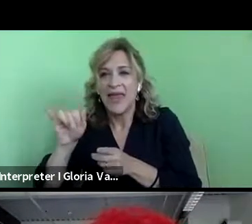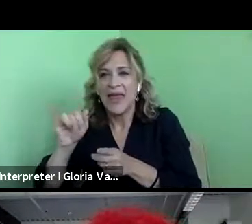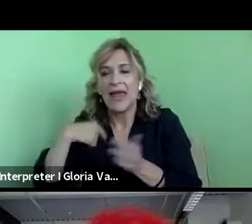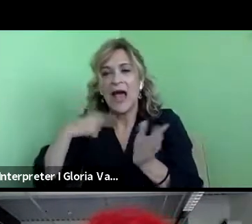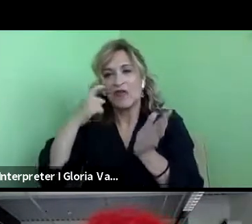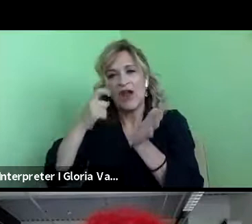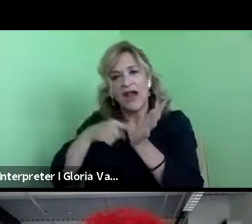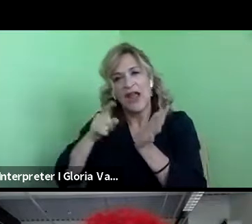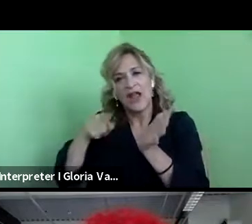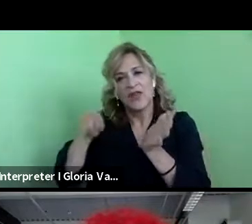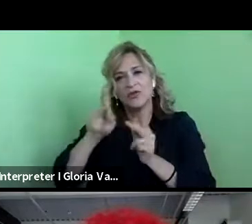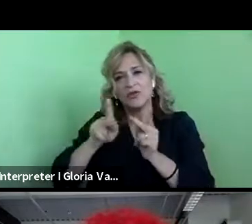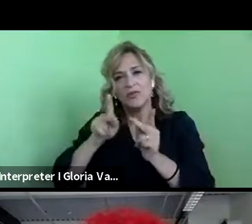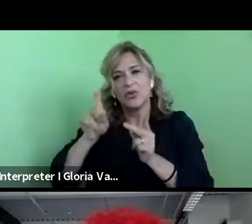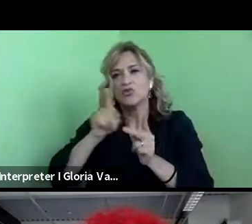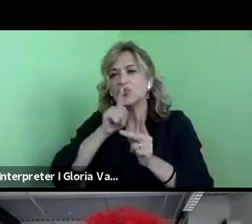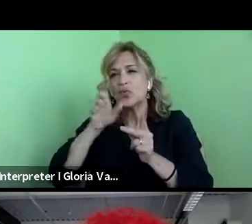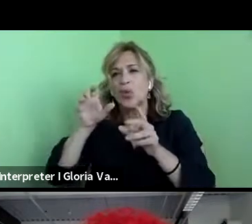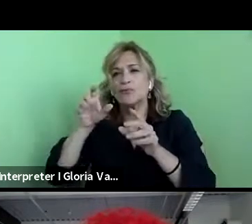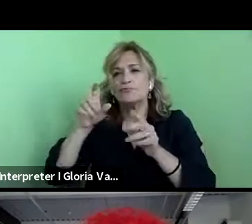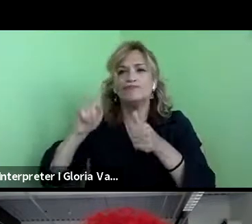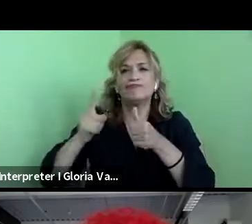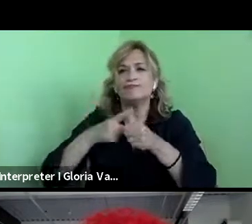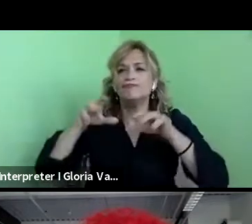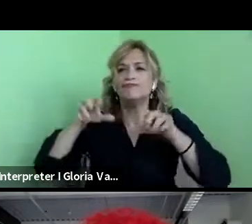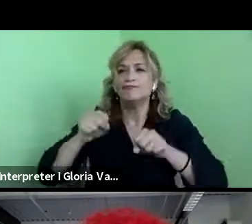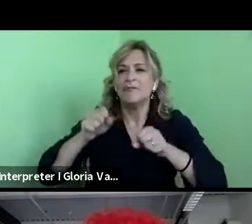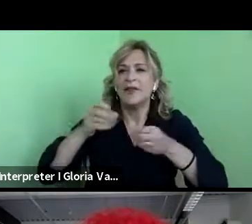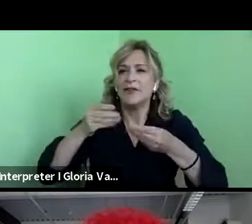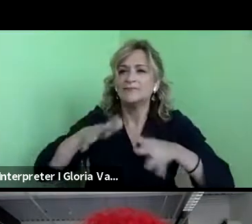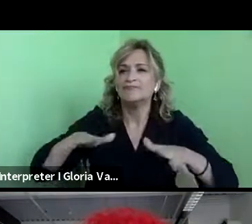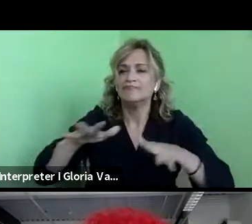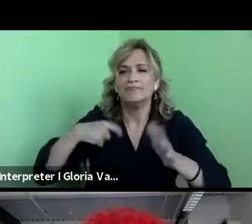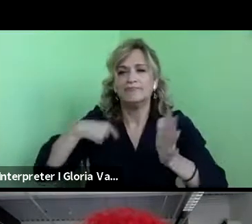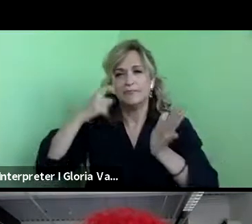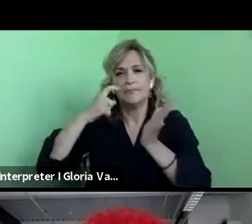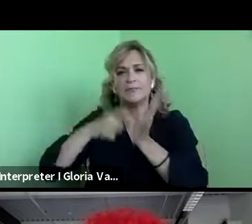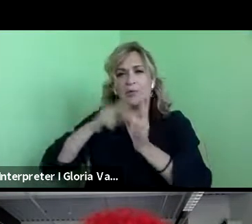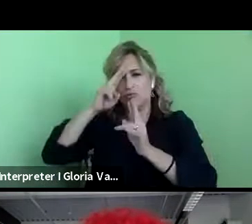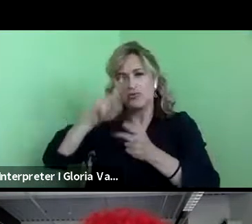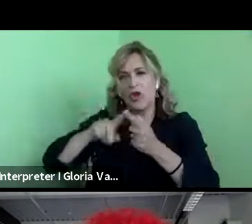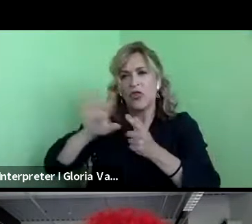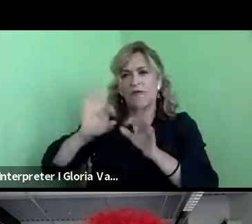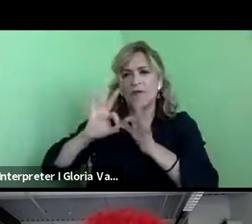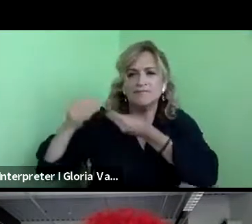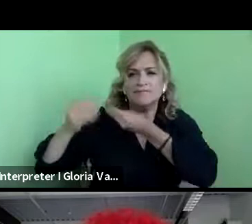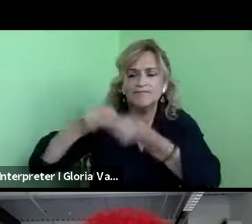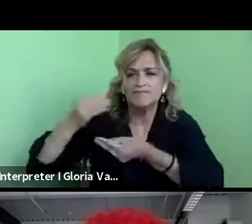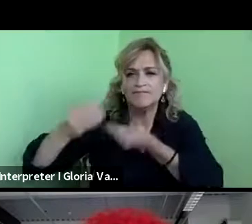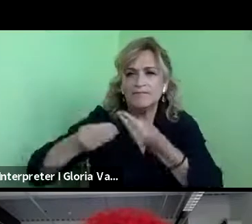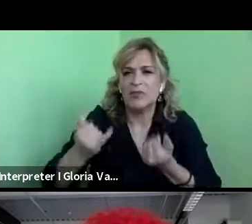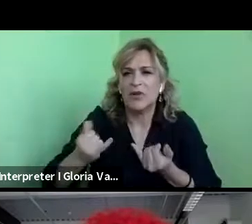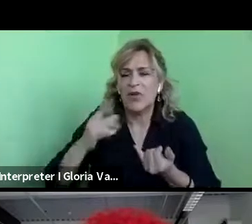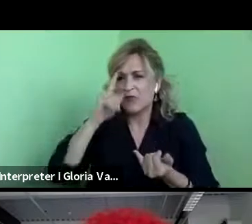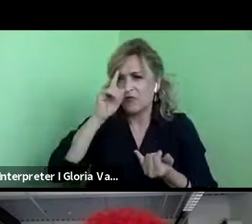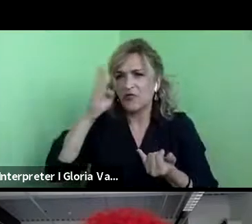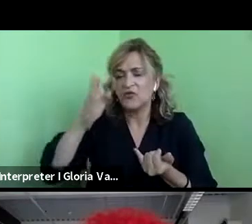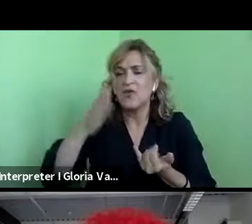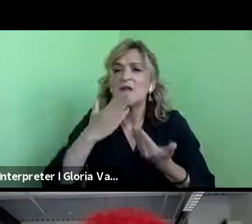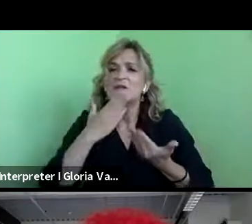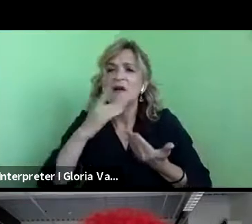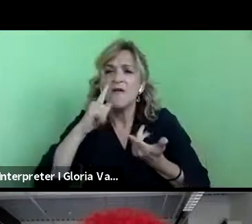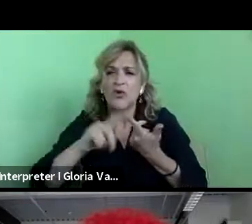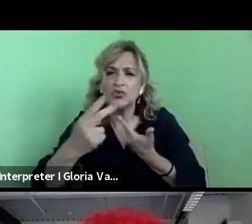and pay respects to their elders, past, present, and future. I also invite you to join me in acknowledging the histories of the land where you are